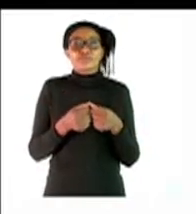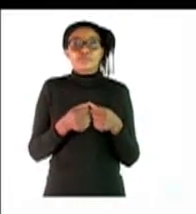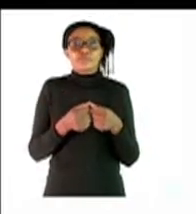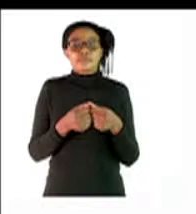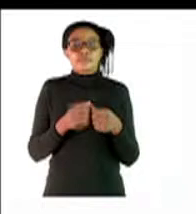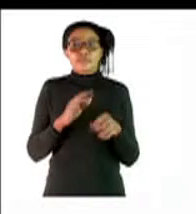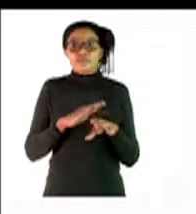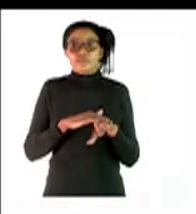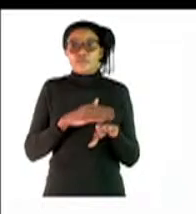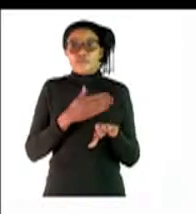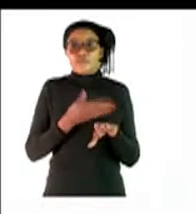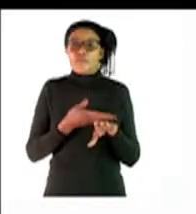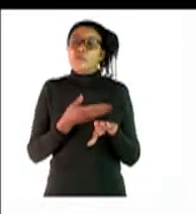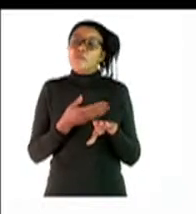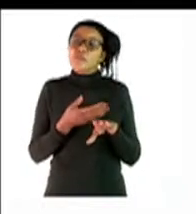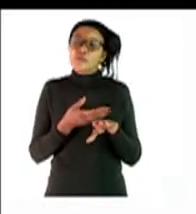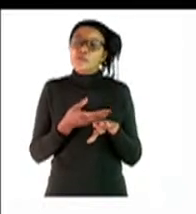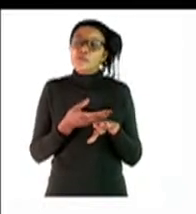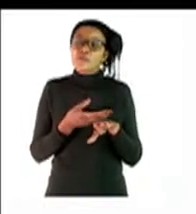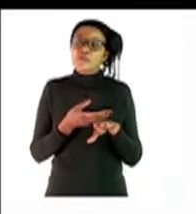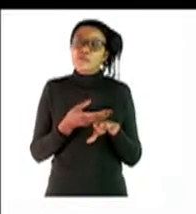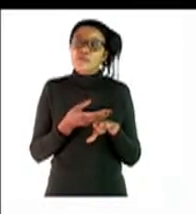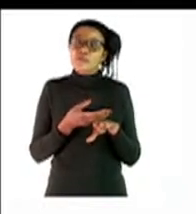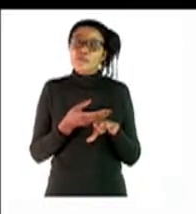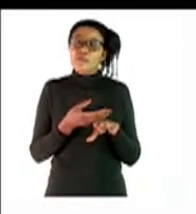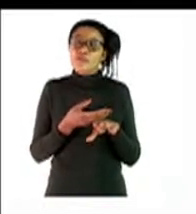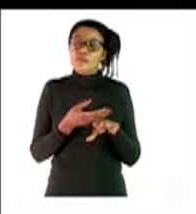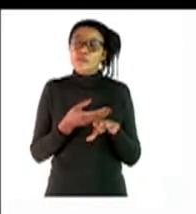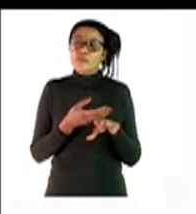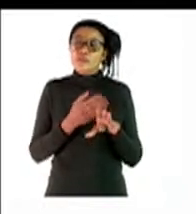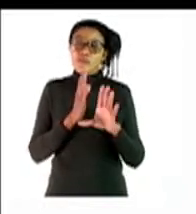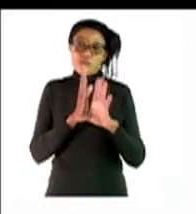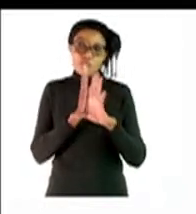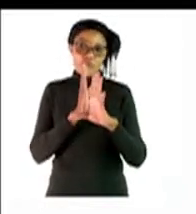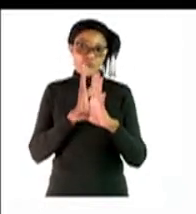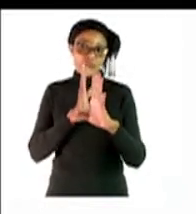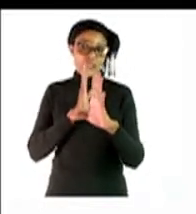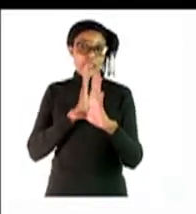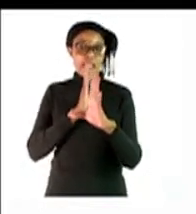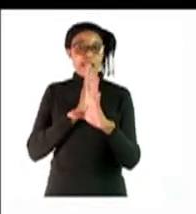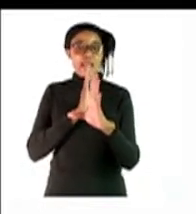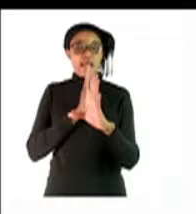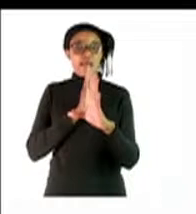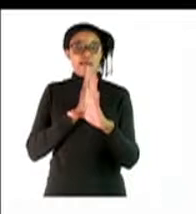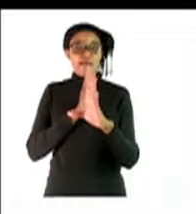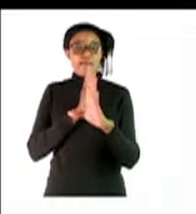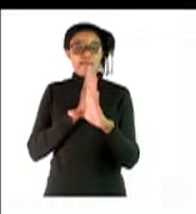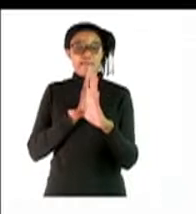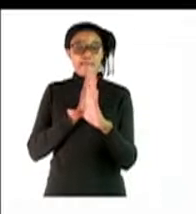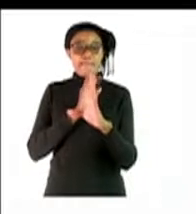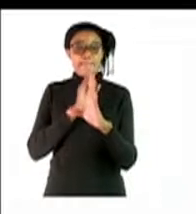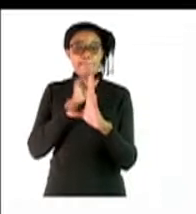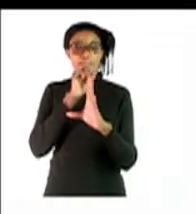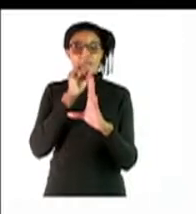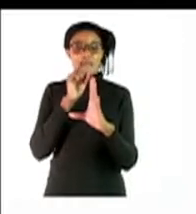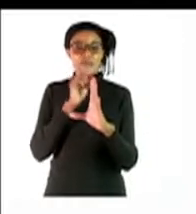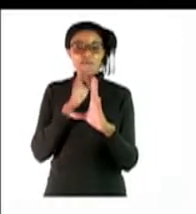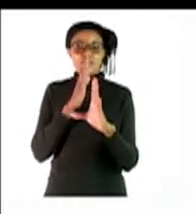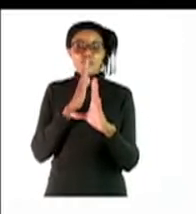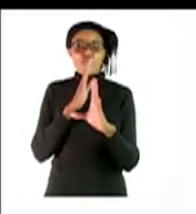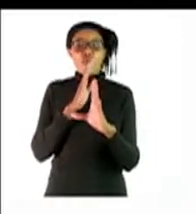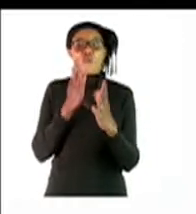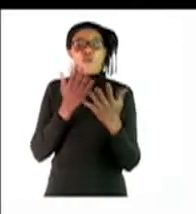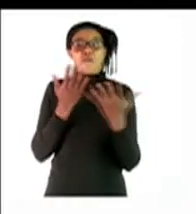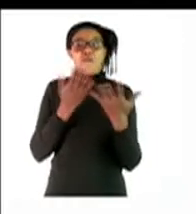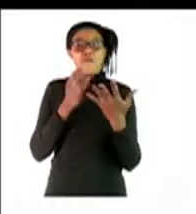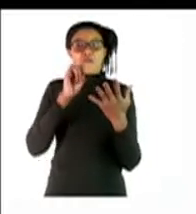for instance, when we stand in a line, then I ask, where is John